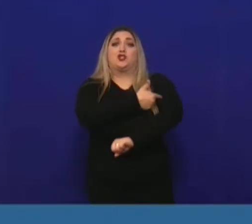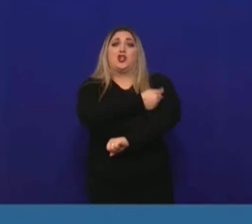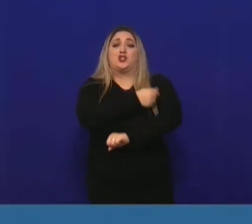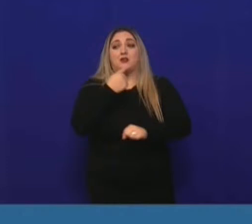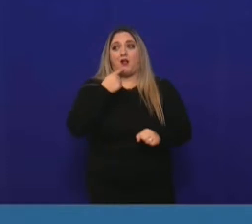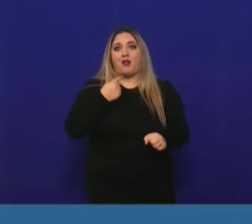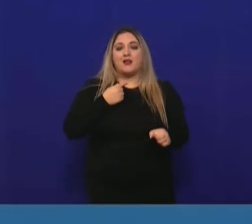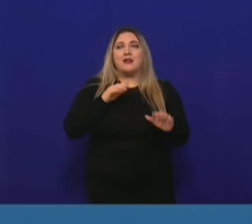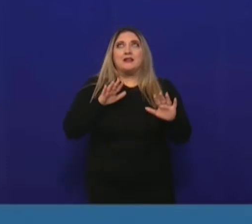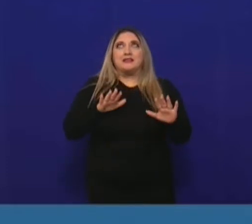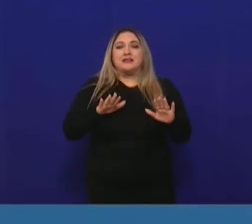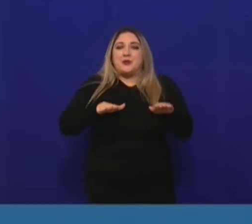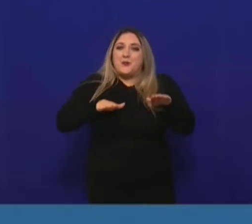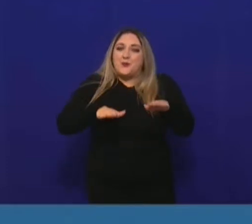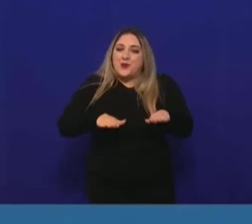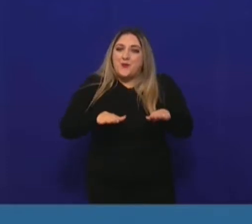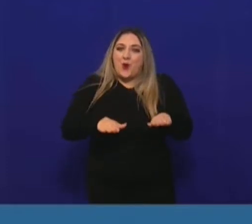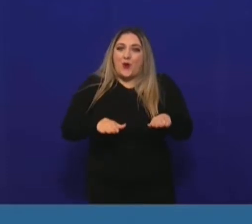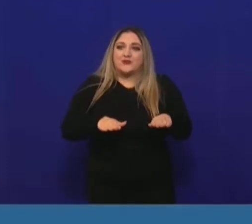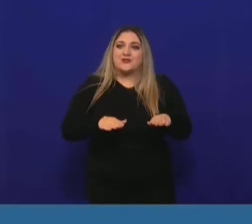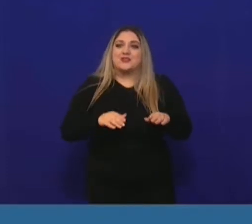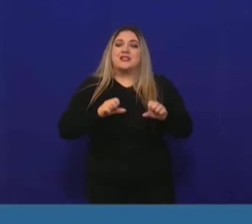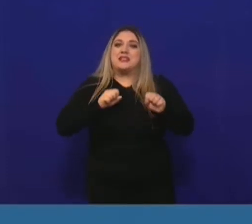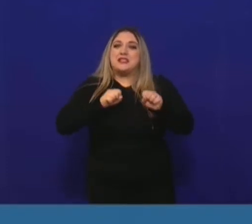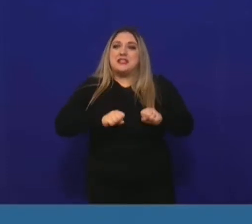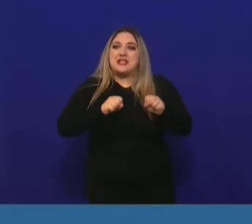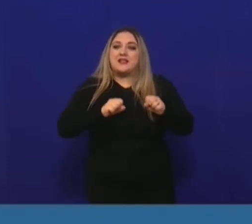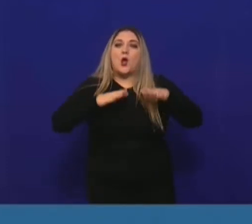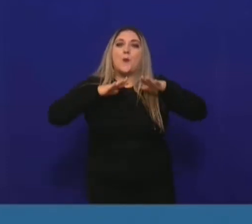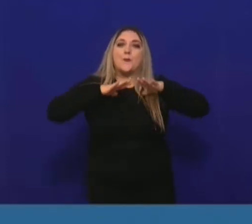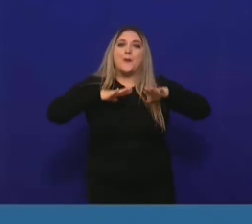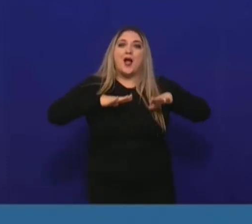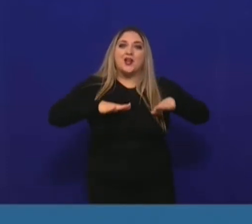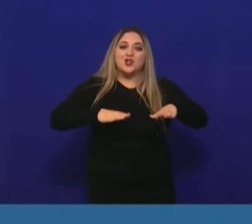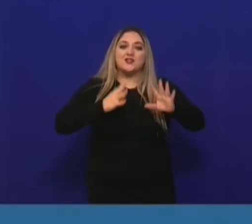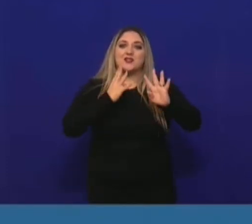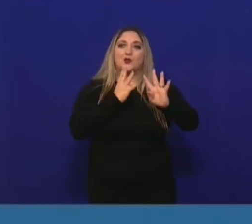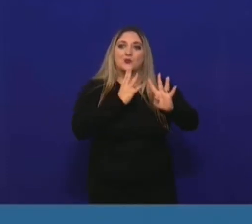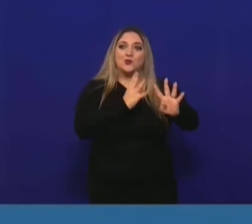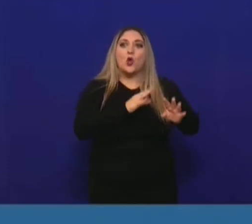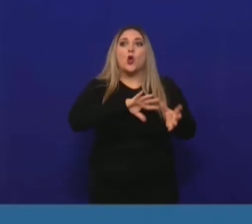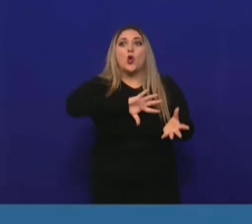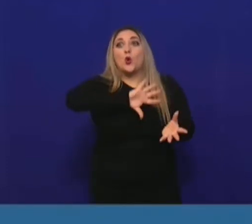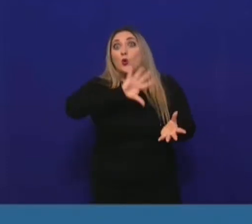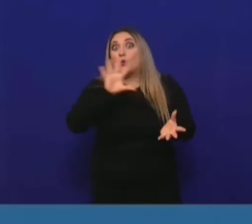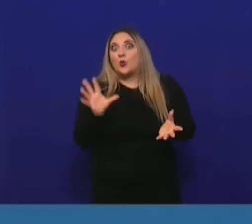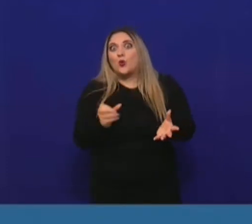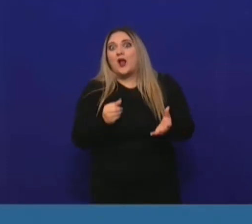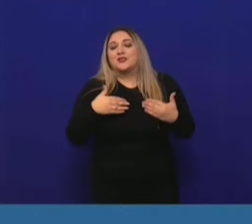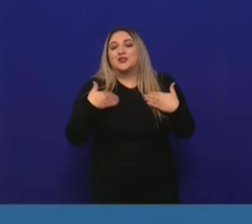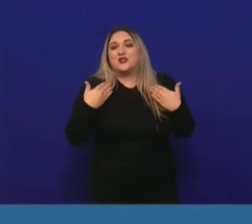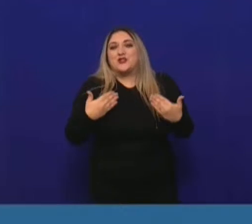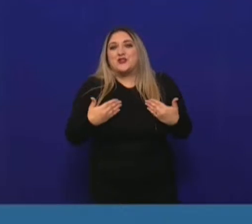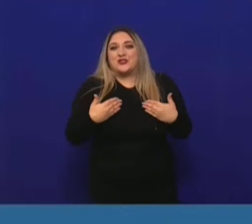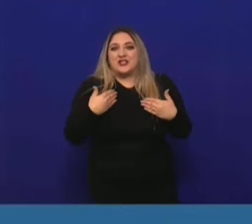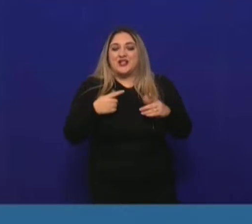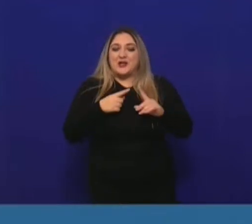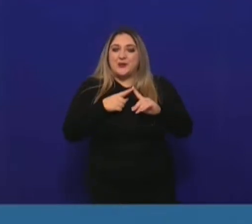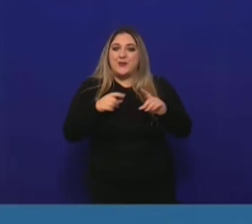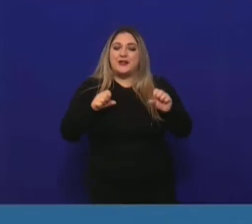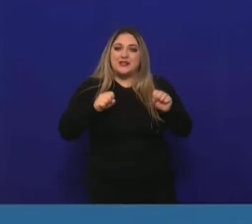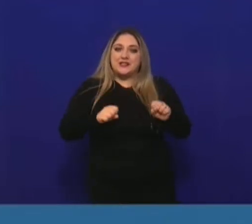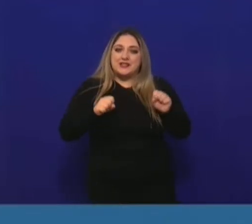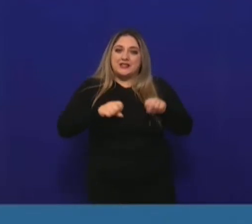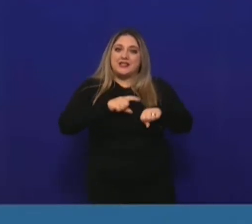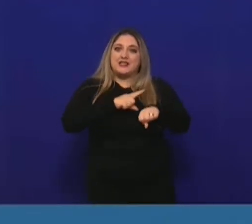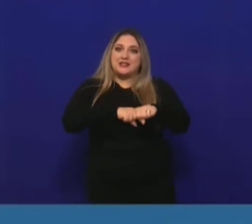nispjegaw x'inhu l-iskop ta' din it-tilqima u li ovvja nifhmu li kulħadd jixtieq li jħodha dit tilqima però kulħadd irridu nistennew